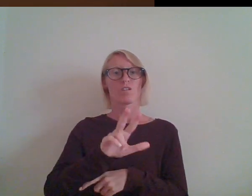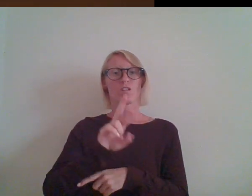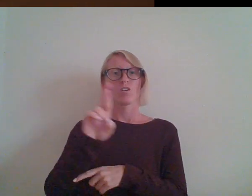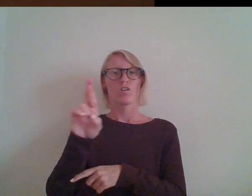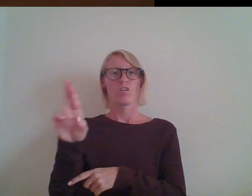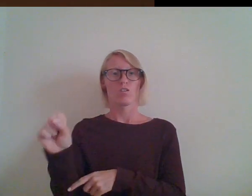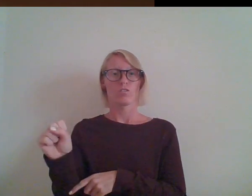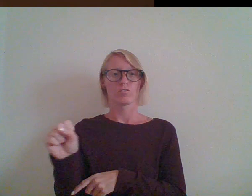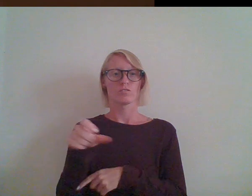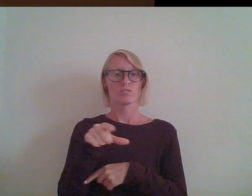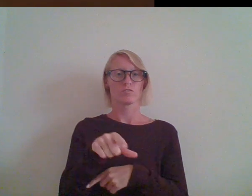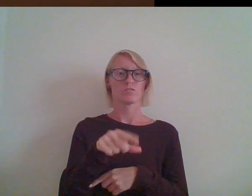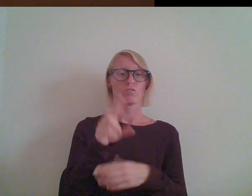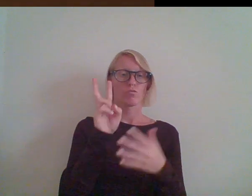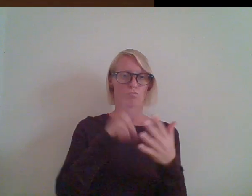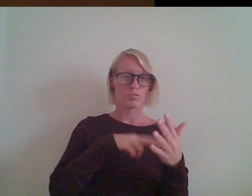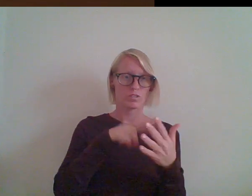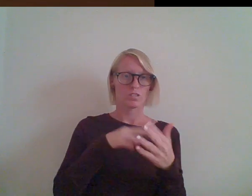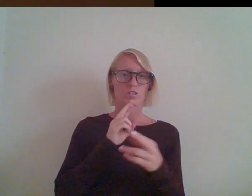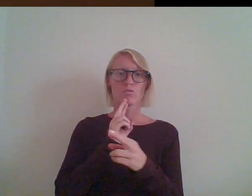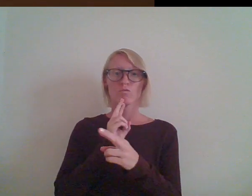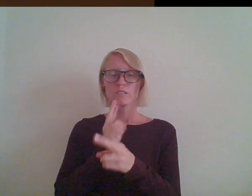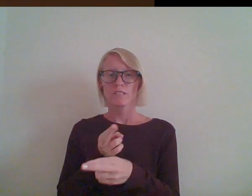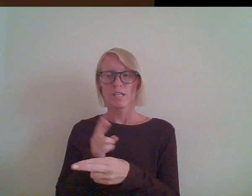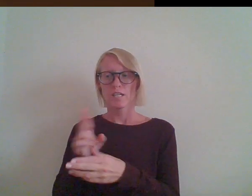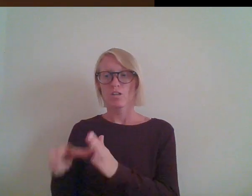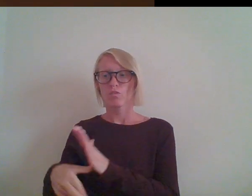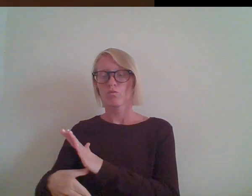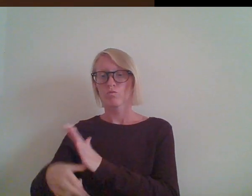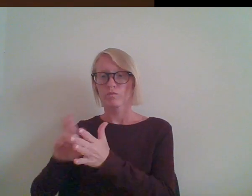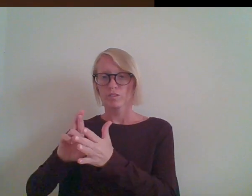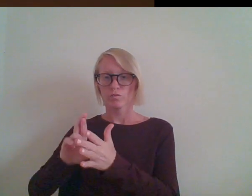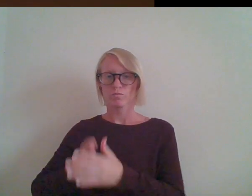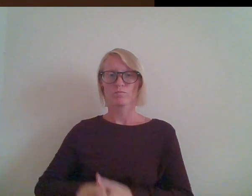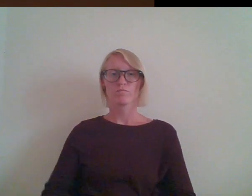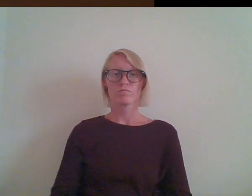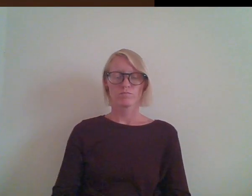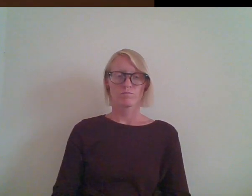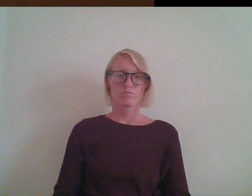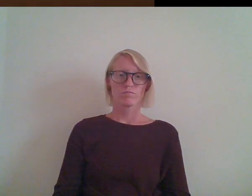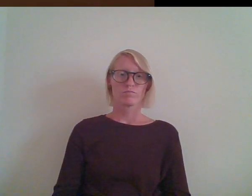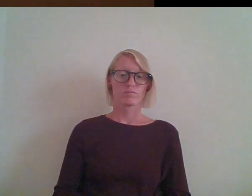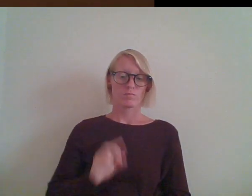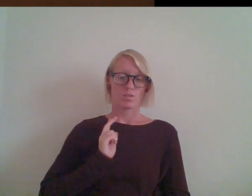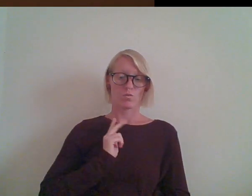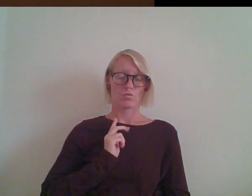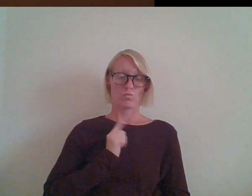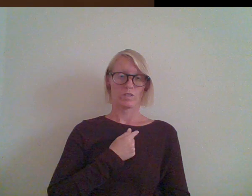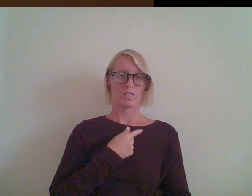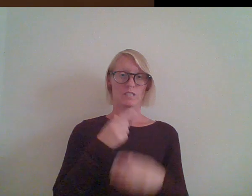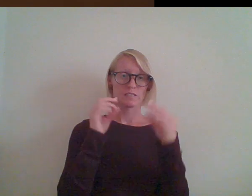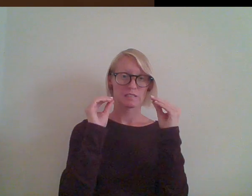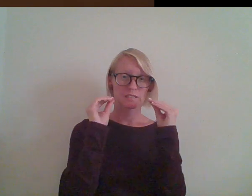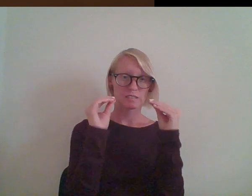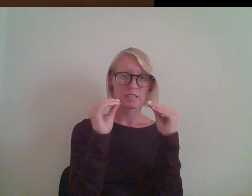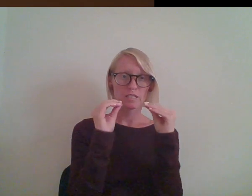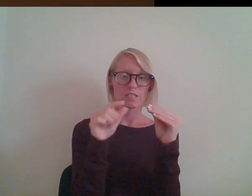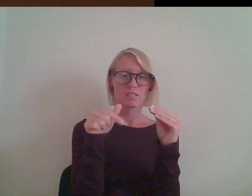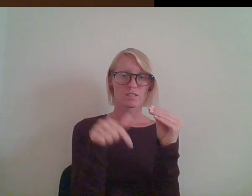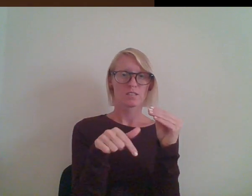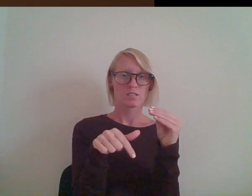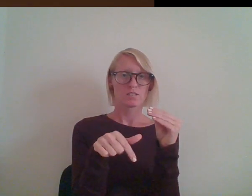Read, recite, review. And we were taught this because they knew